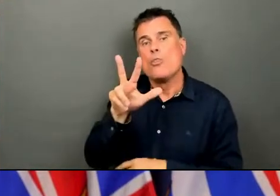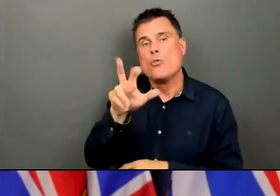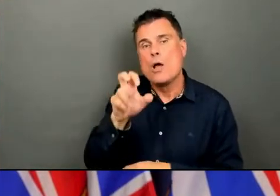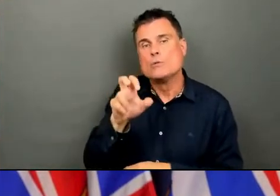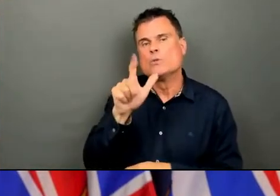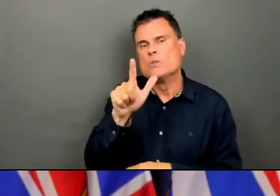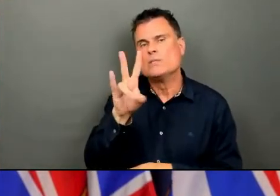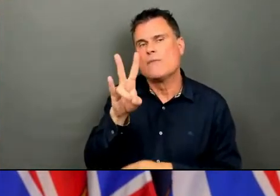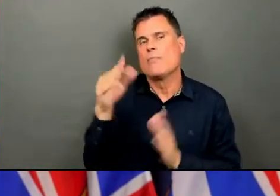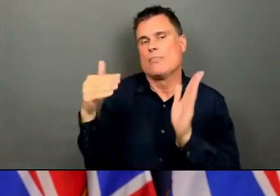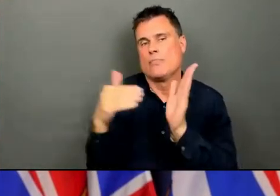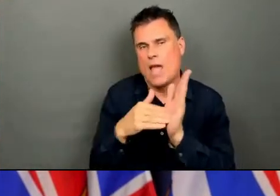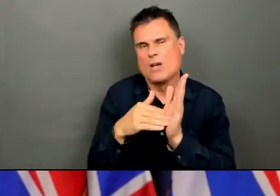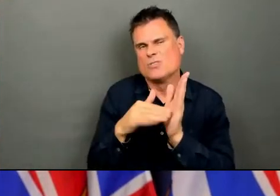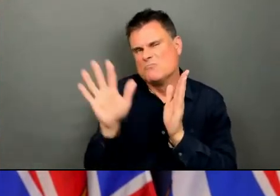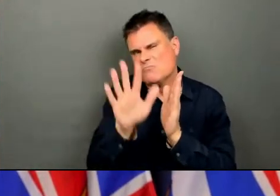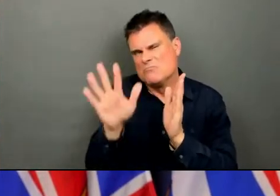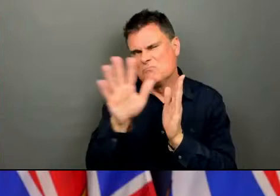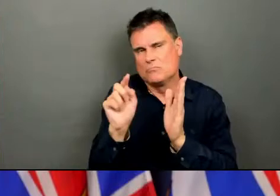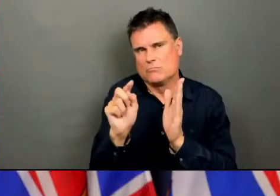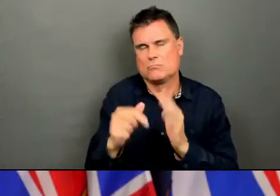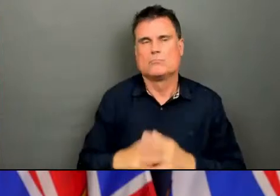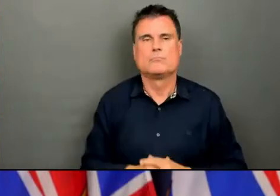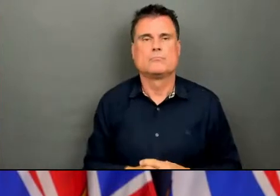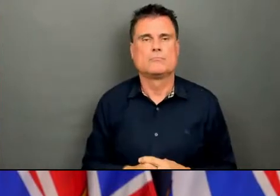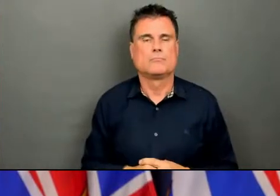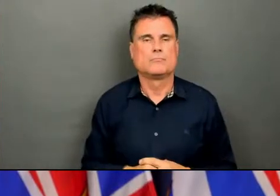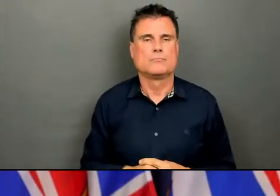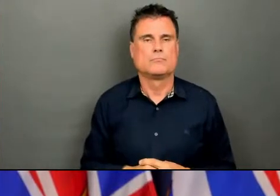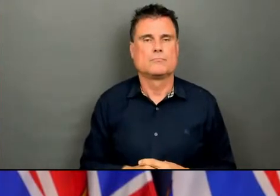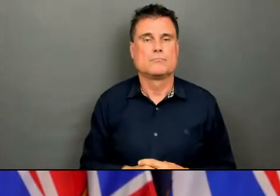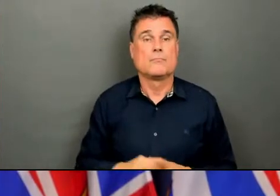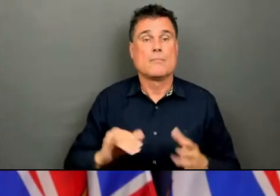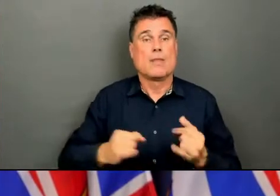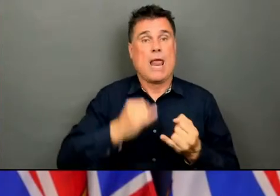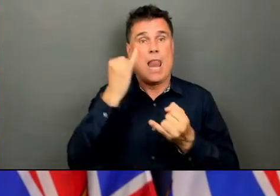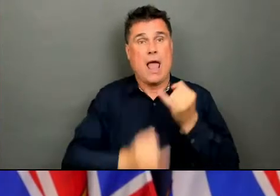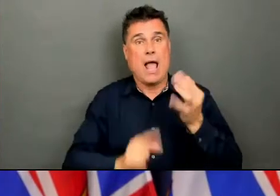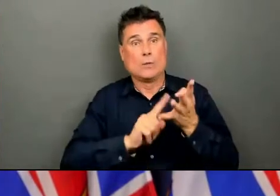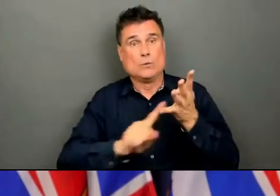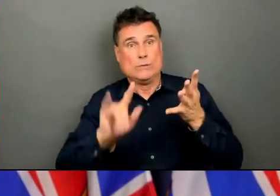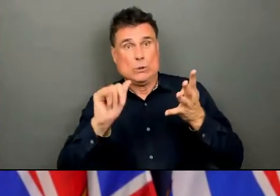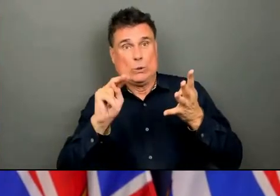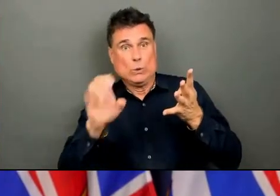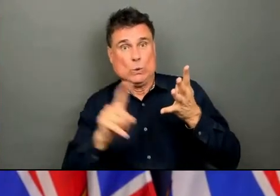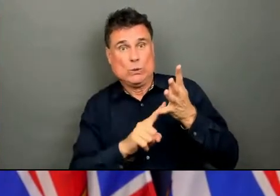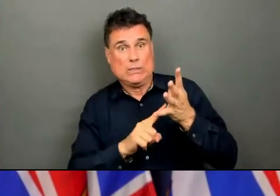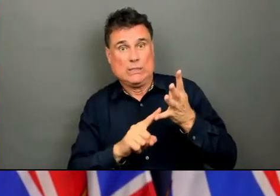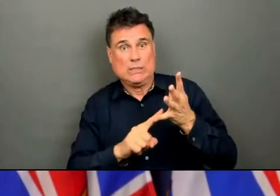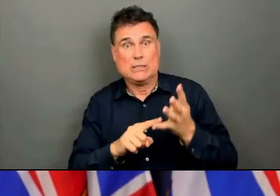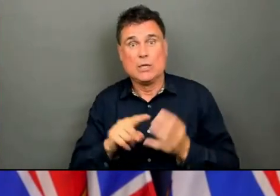327,600. At the end of the last week in June, starting June 28th, it will again be